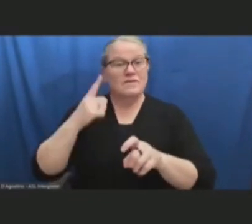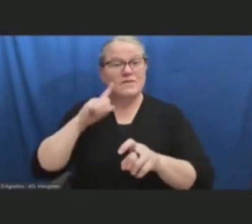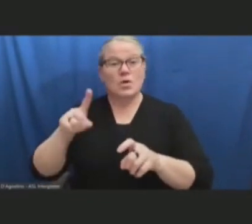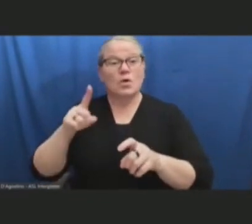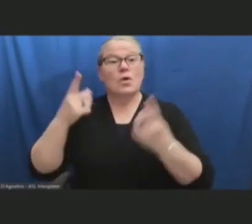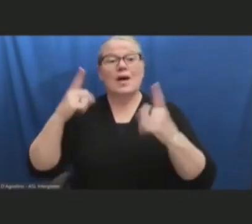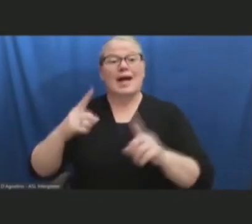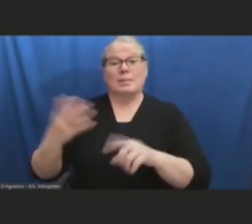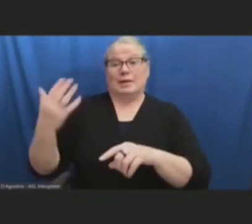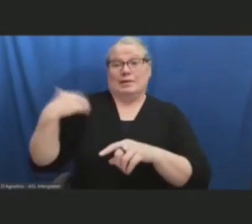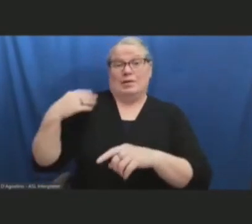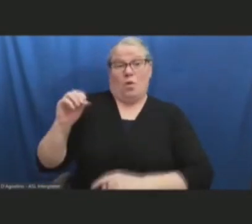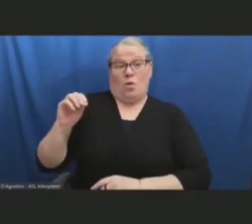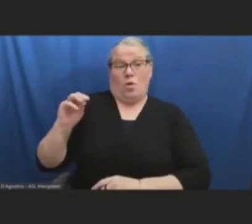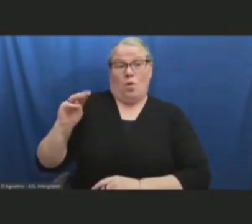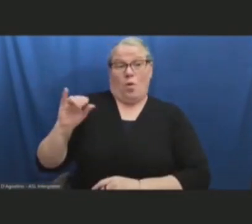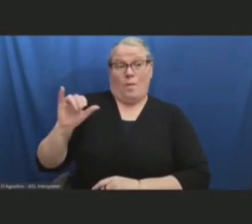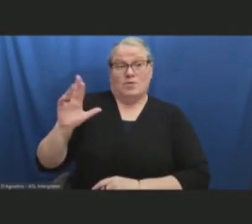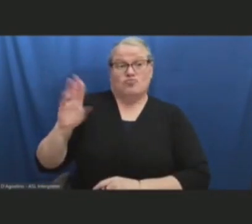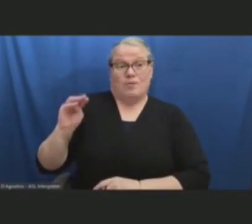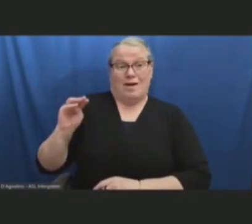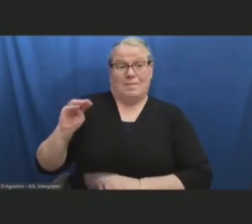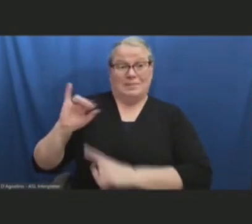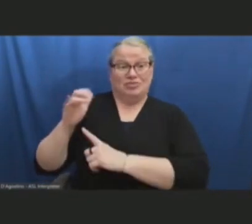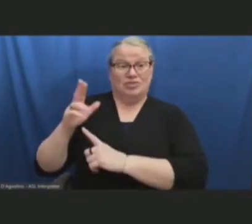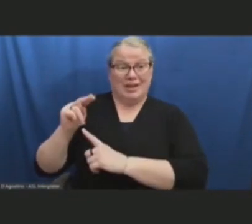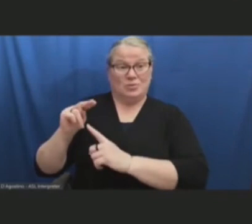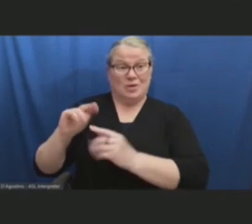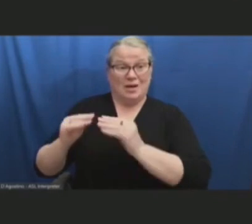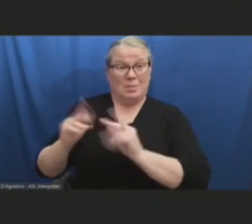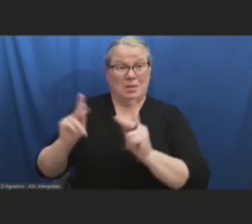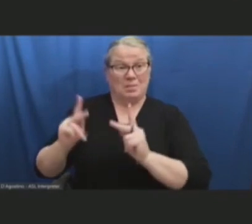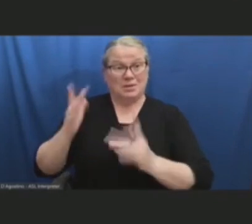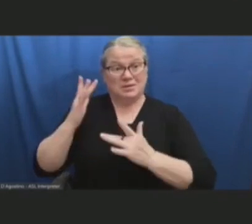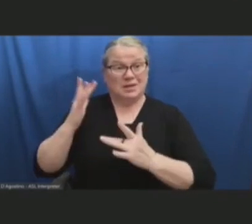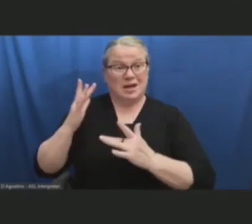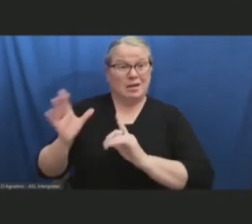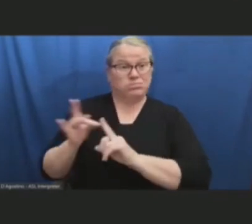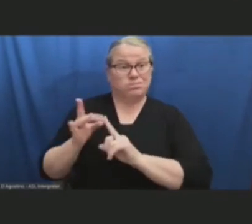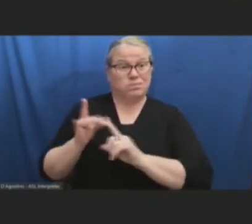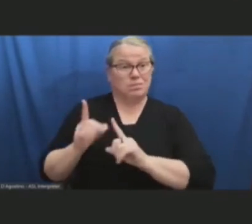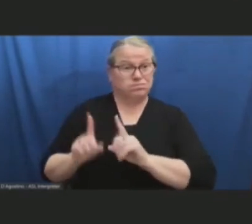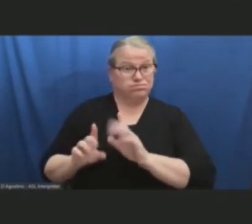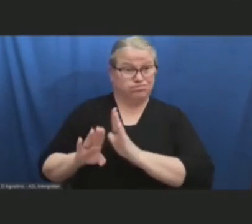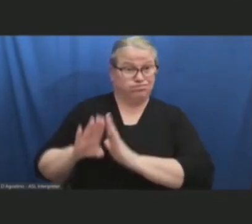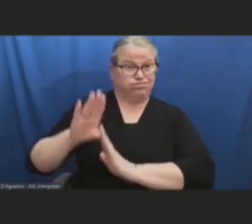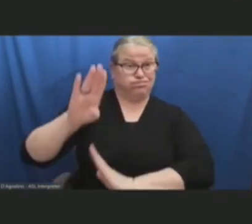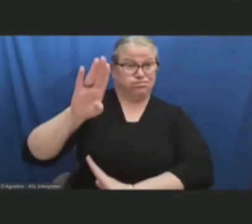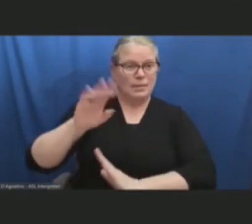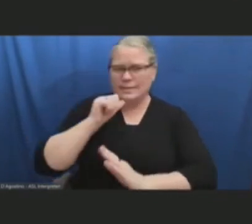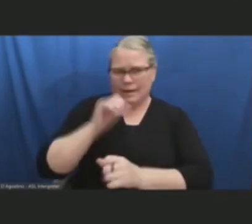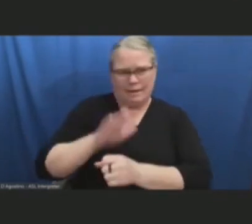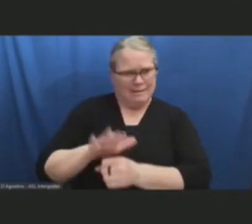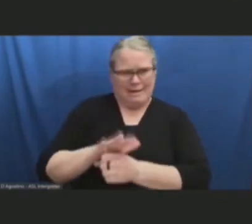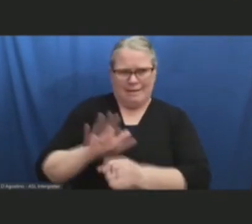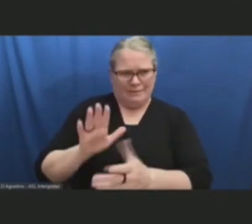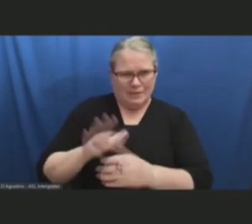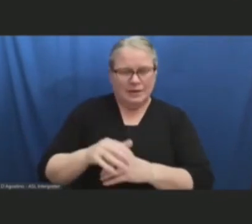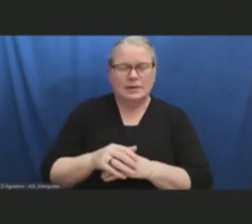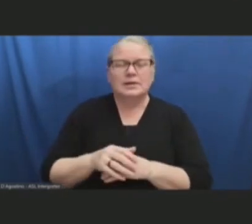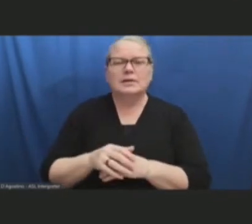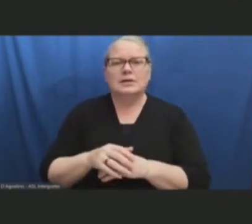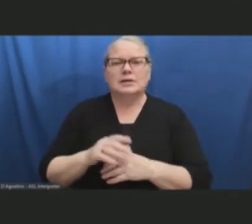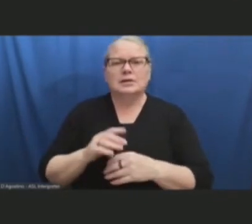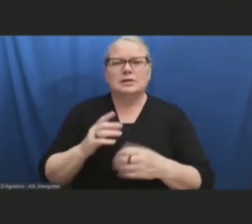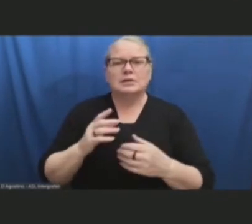during Omicron here in early January. This is a multi-part question. So one, why did the